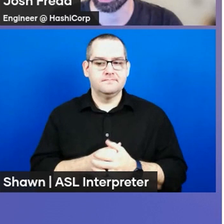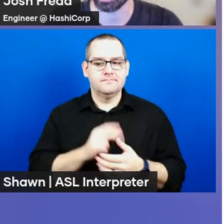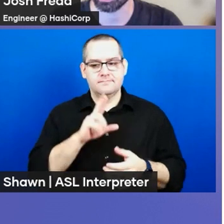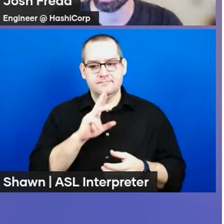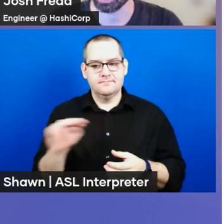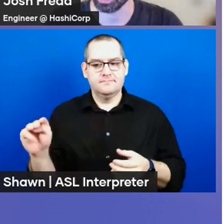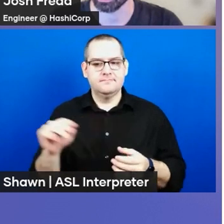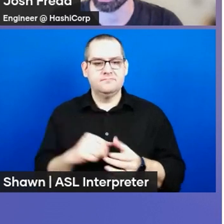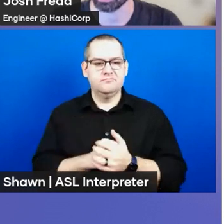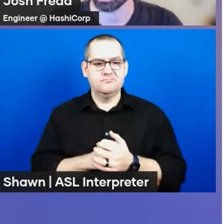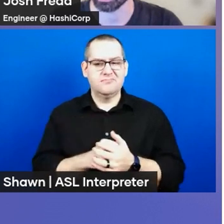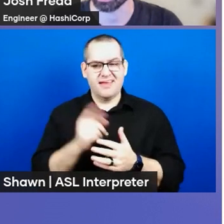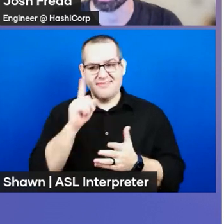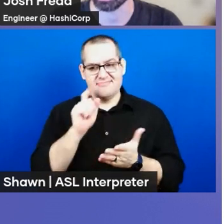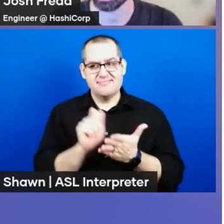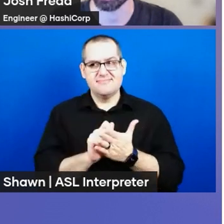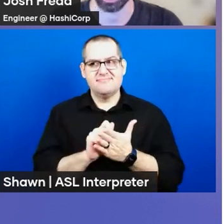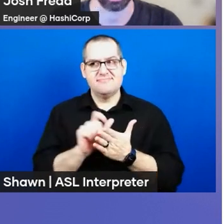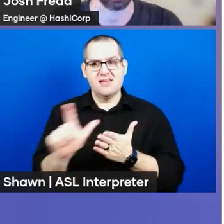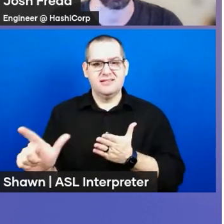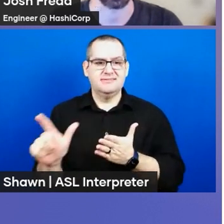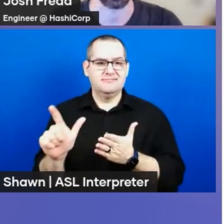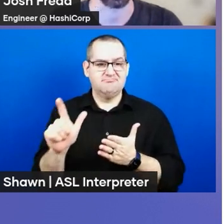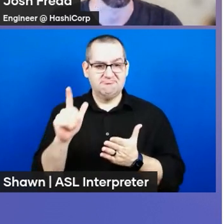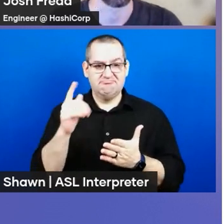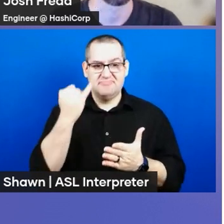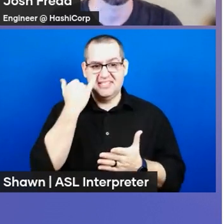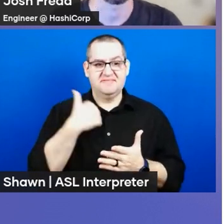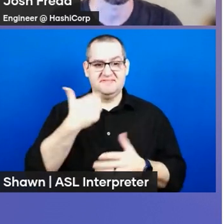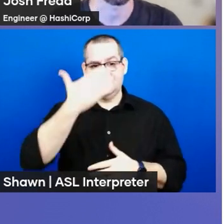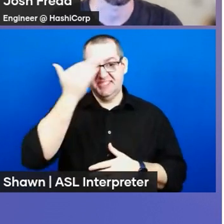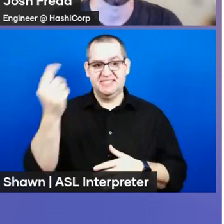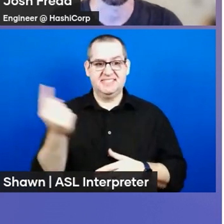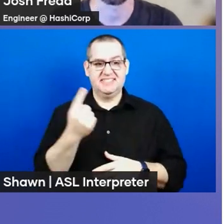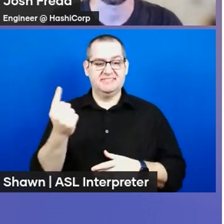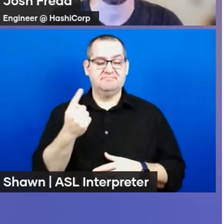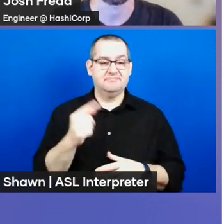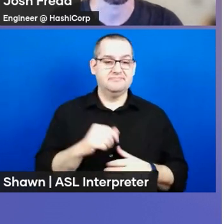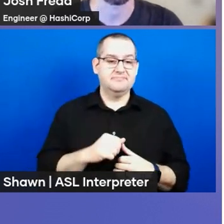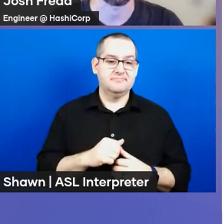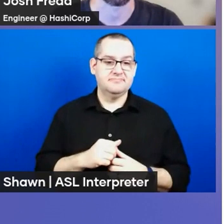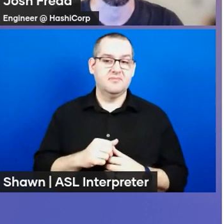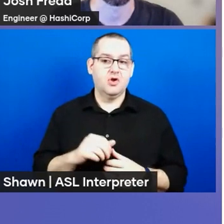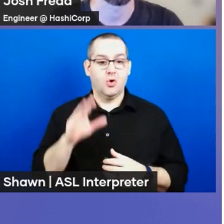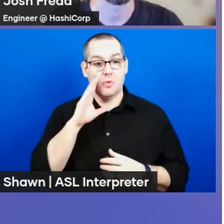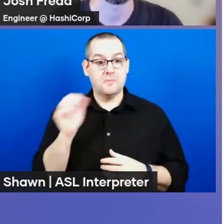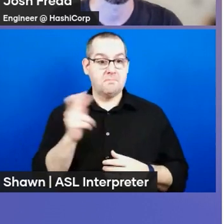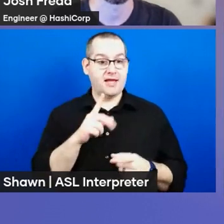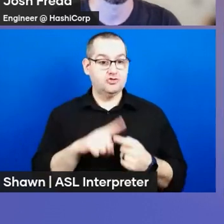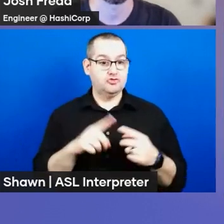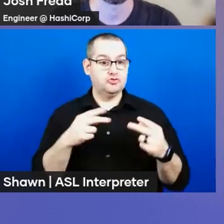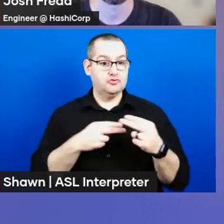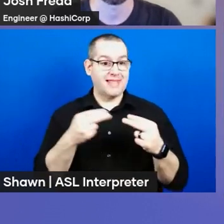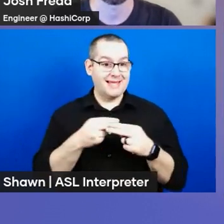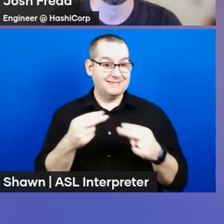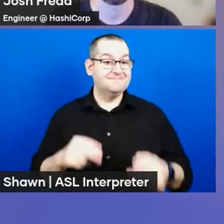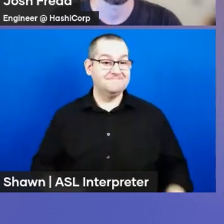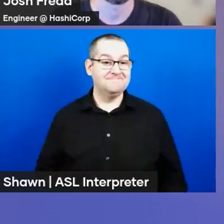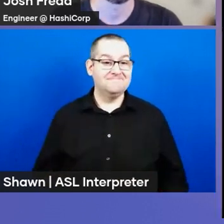I think that's about it, in case unless I forgot anything. So maybe we'll just take it back to the slides.